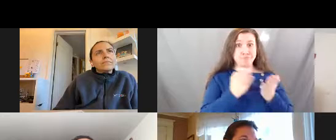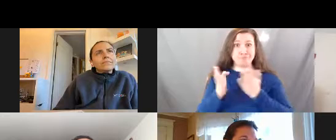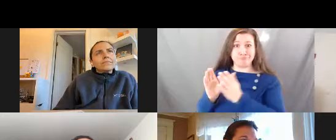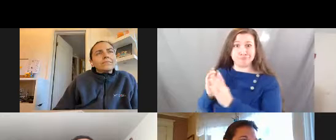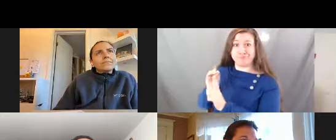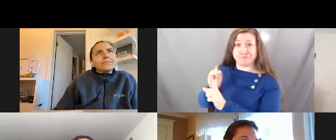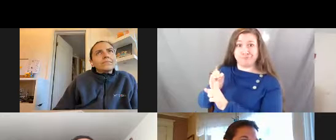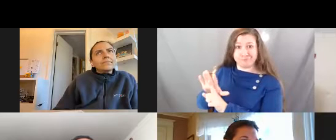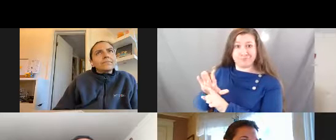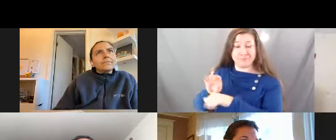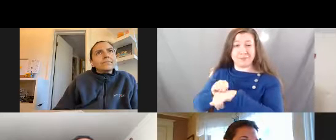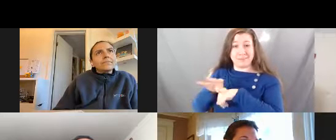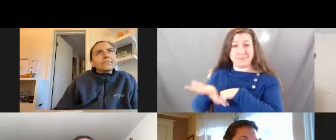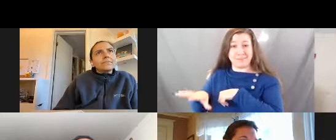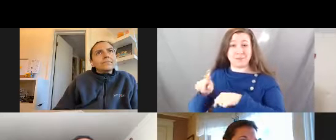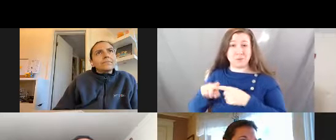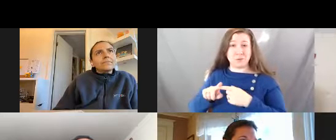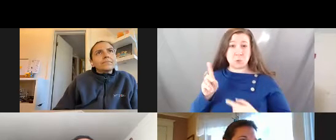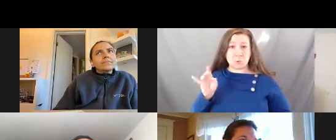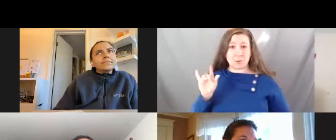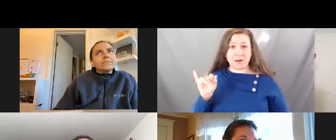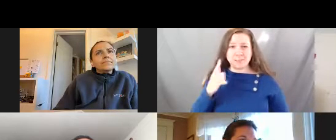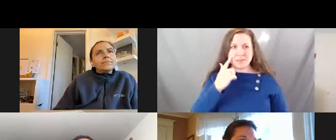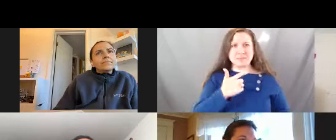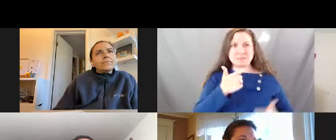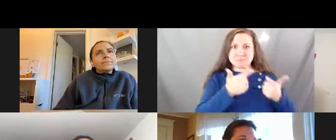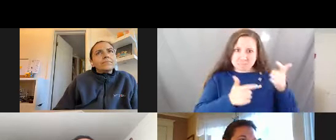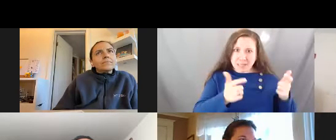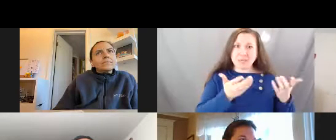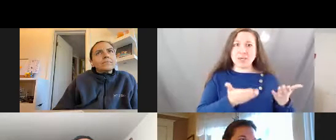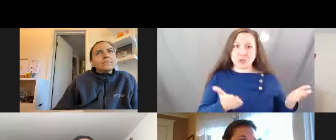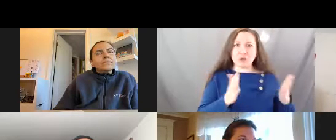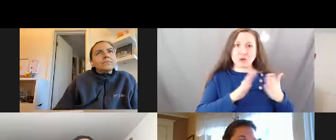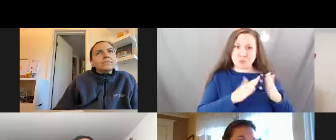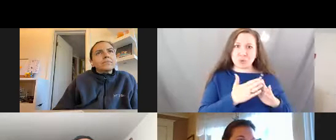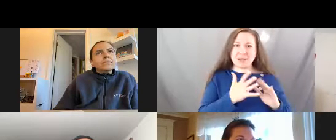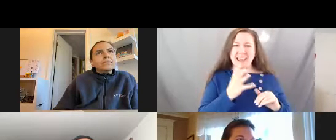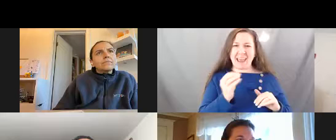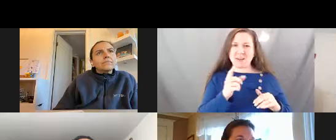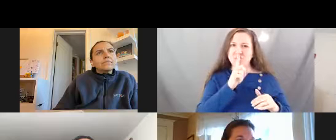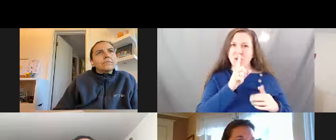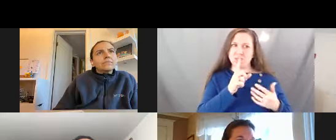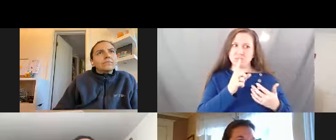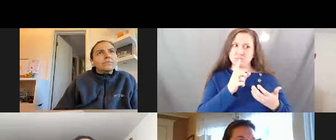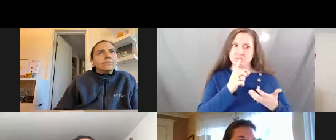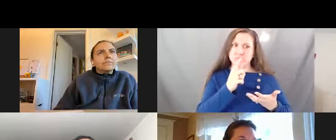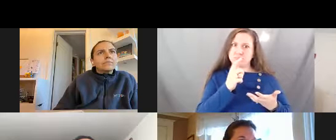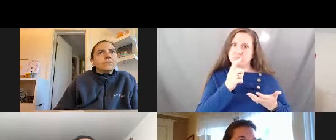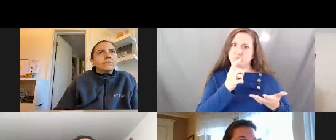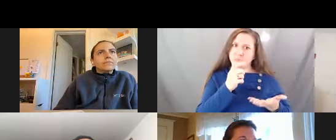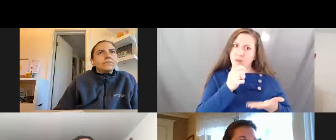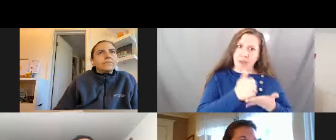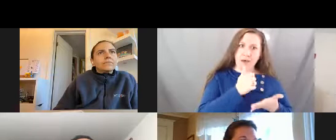definitely. Especially given how large it is and how much it kind of helps deaf people interact